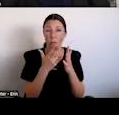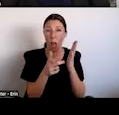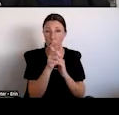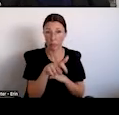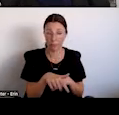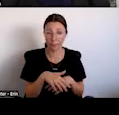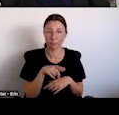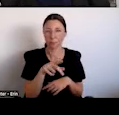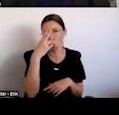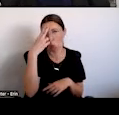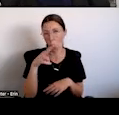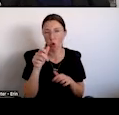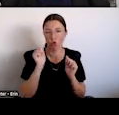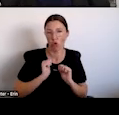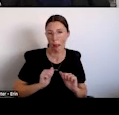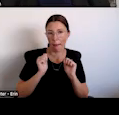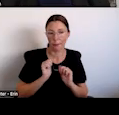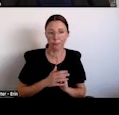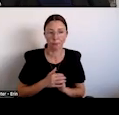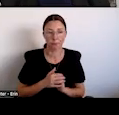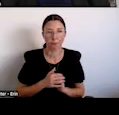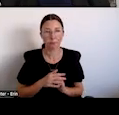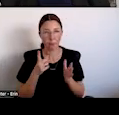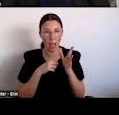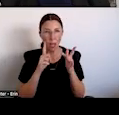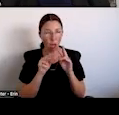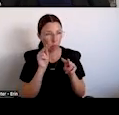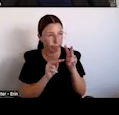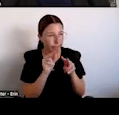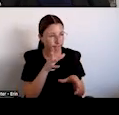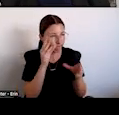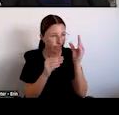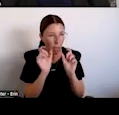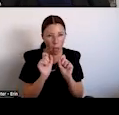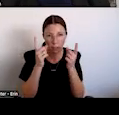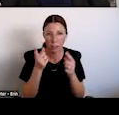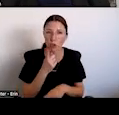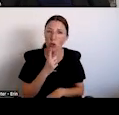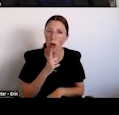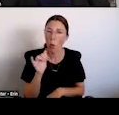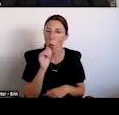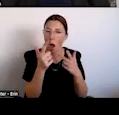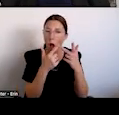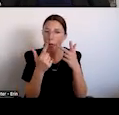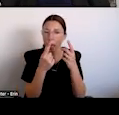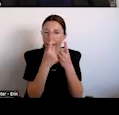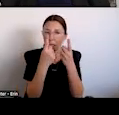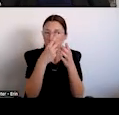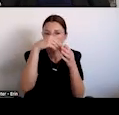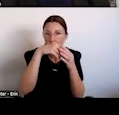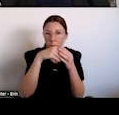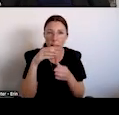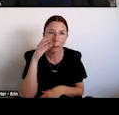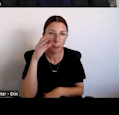try to it sort of understand the style and maybe other features of the image or from the artist.